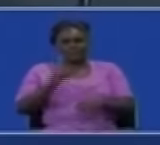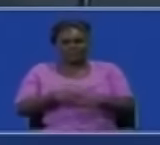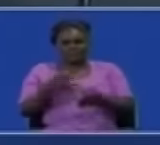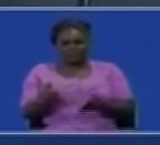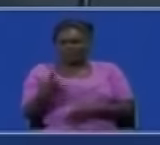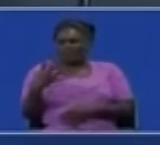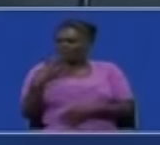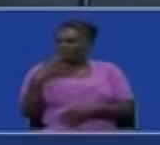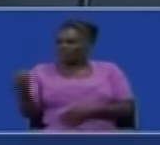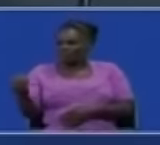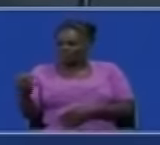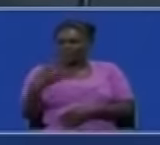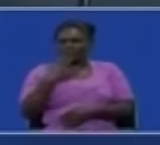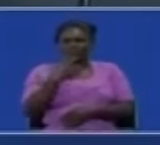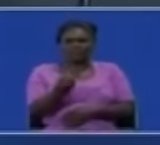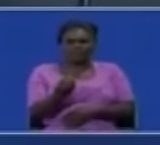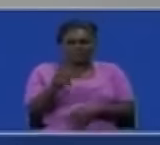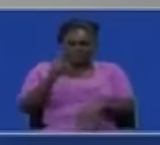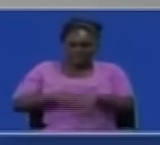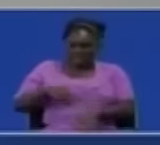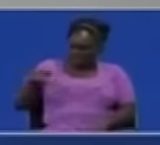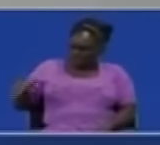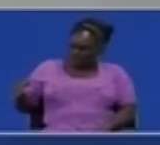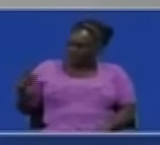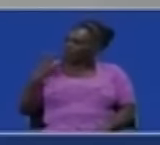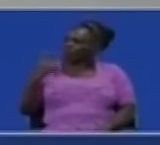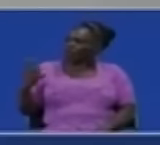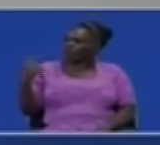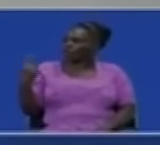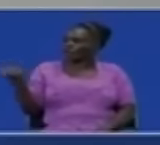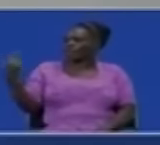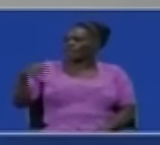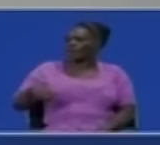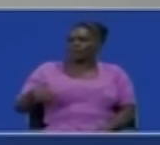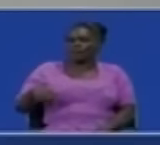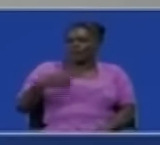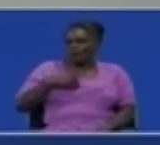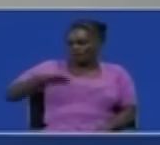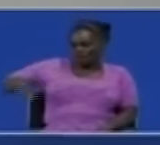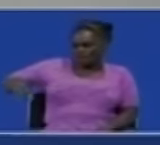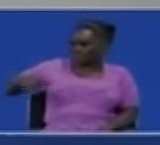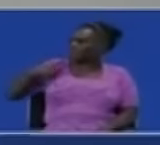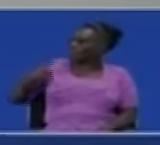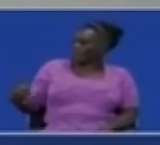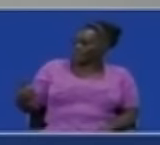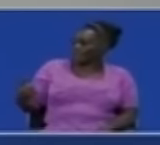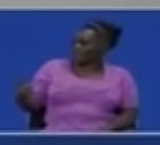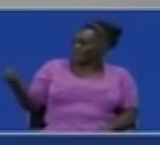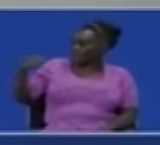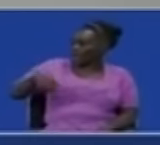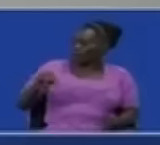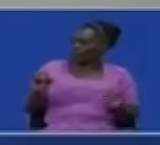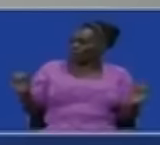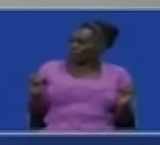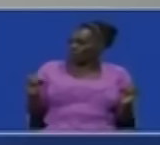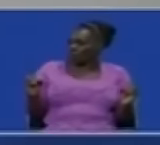be 500. Yeah. Uh-huh. So at 5 o'clock, maybe only 400 showed up. Mm-hmm. So you have a balance of 100 that did not show